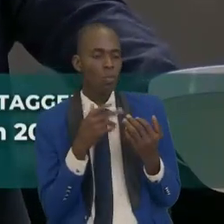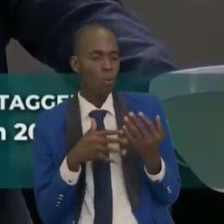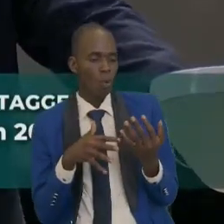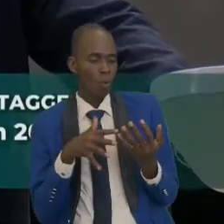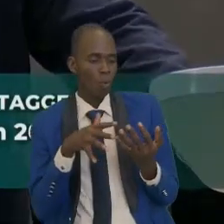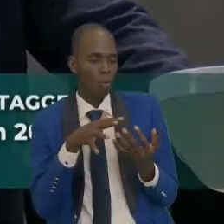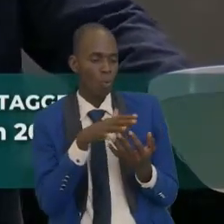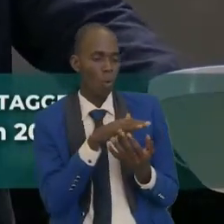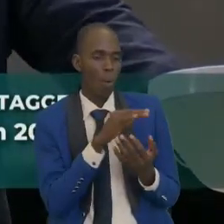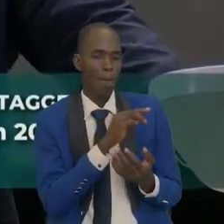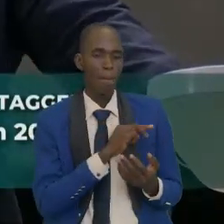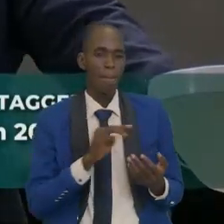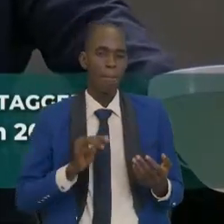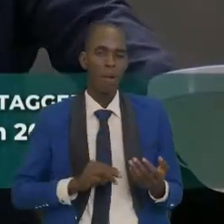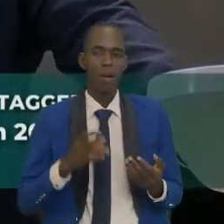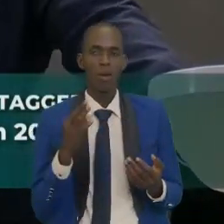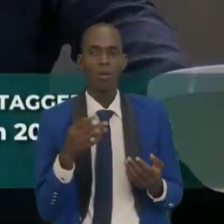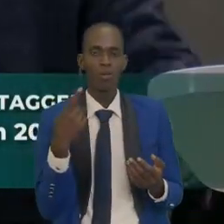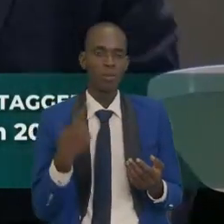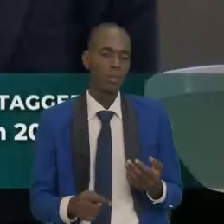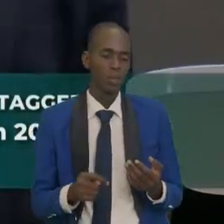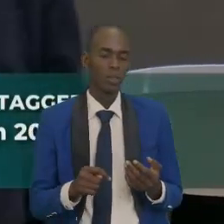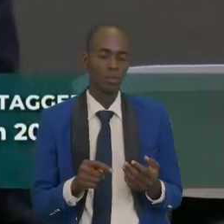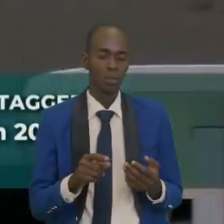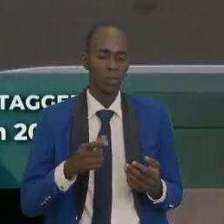members of the local church